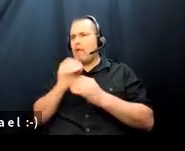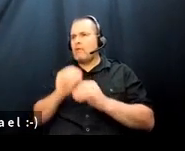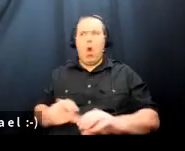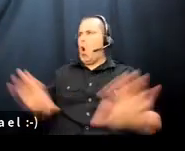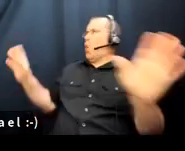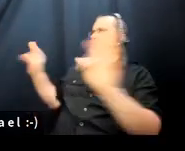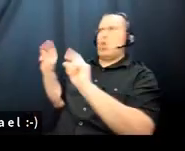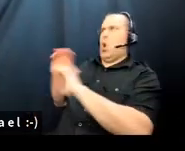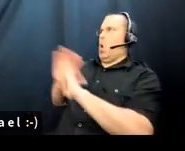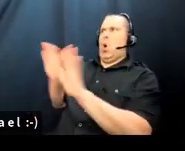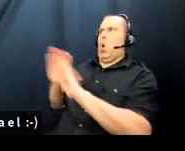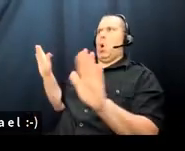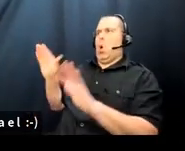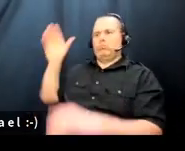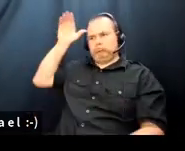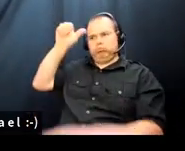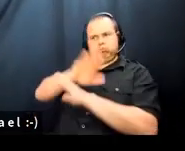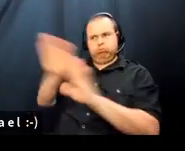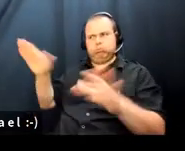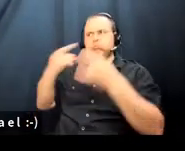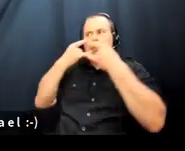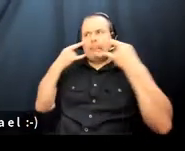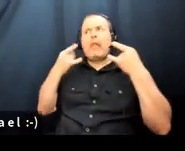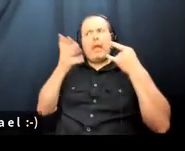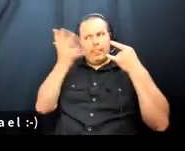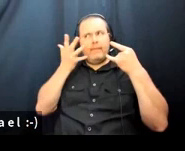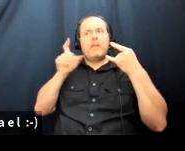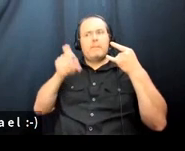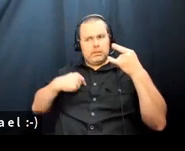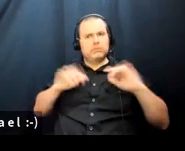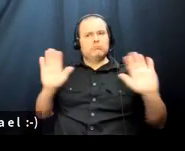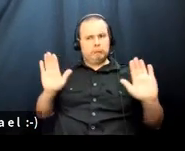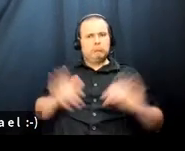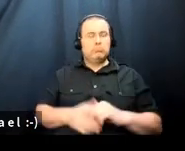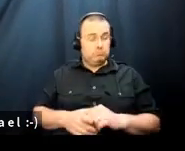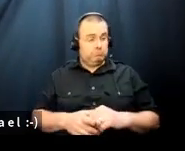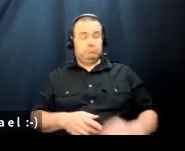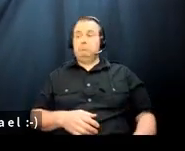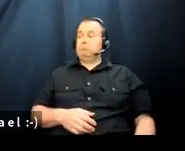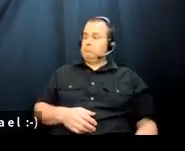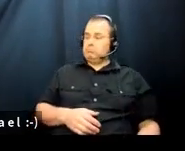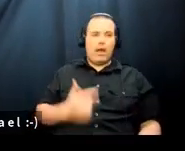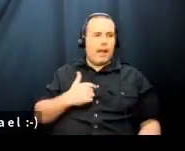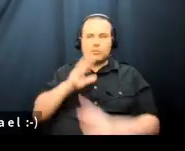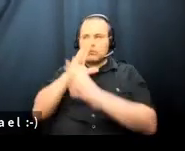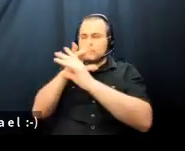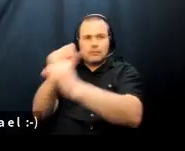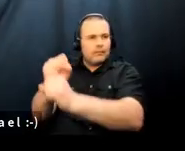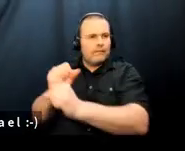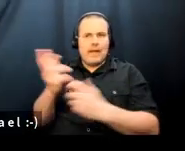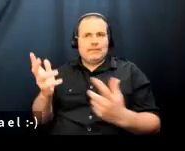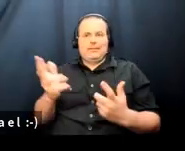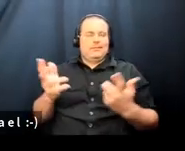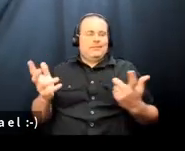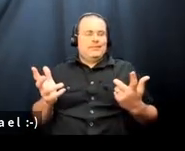no, no, gotta leave my mask on. So I'm fascinated that children